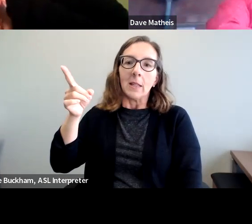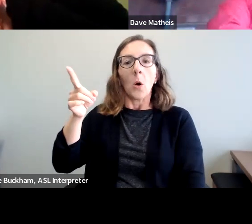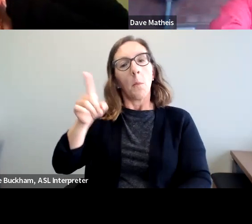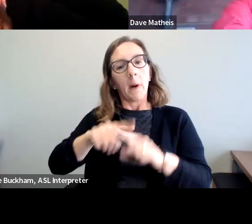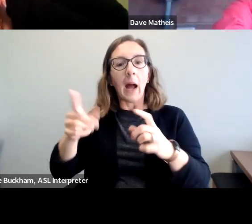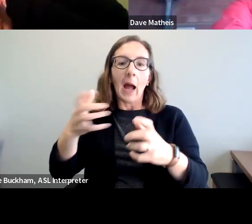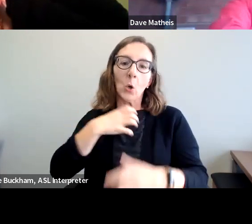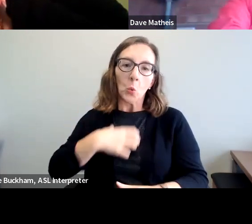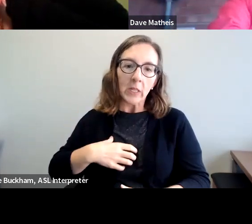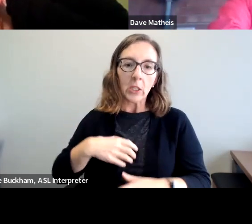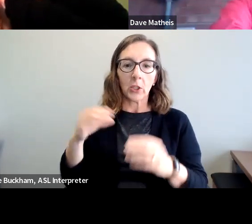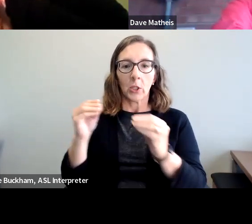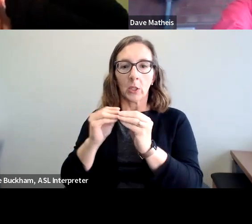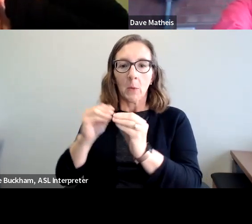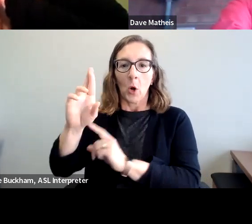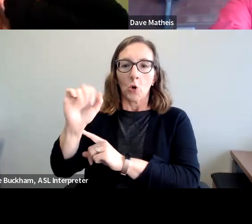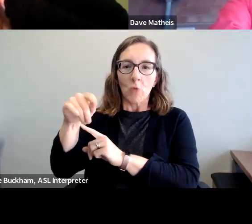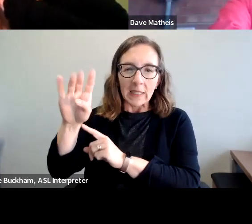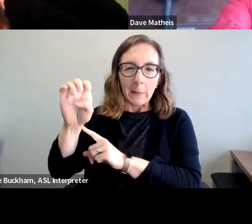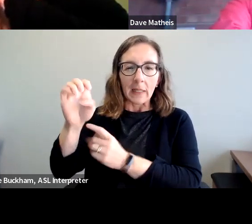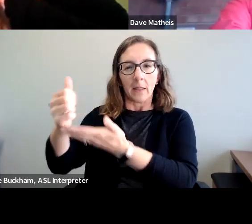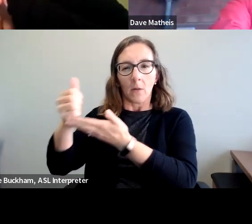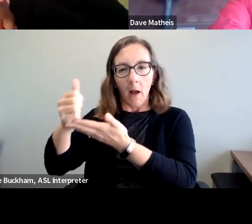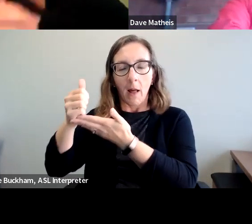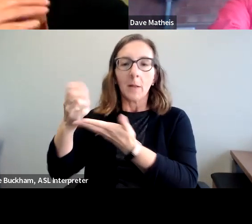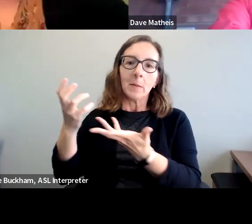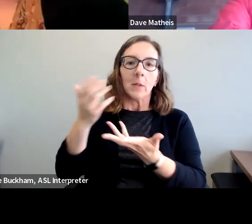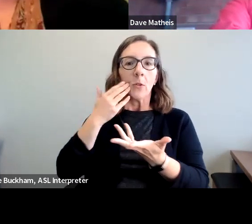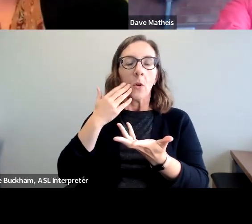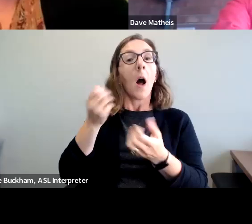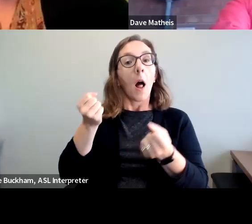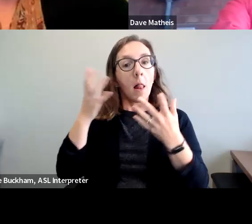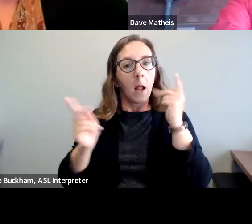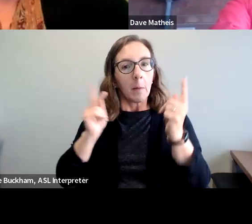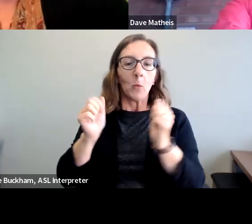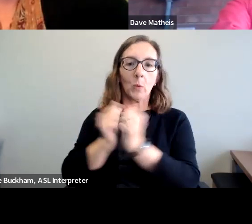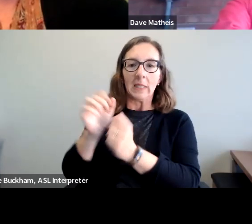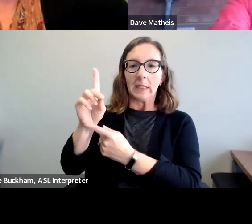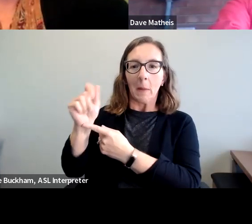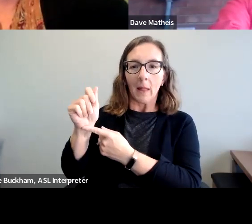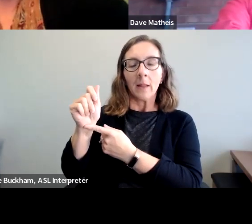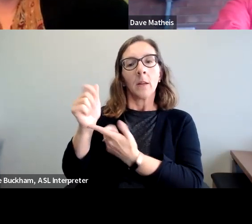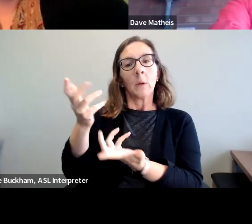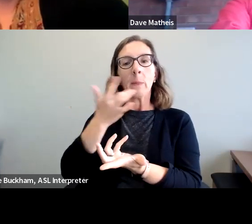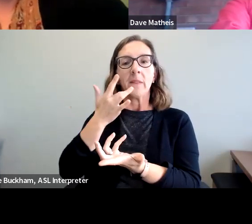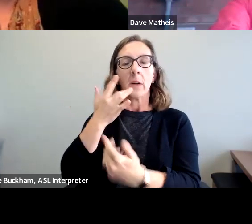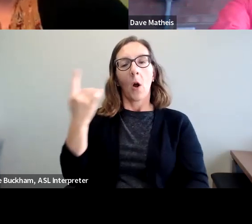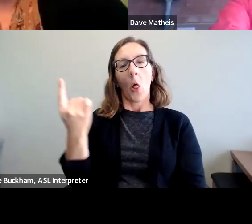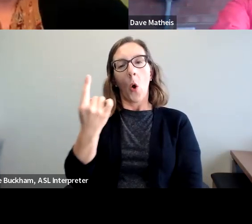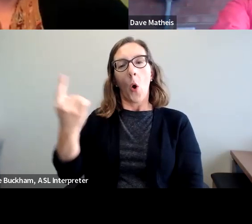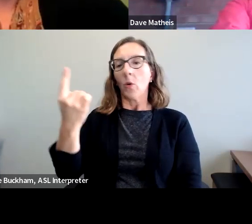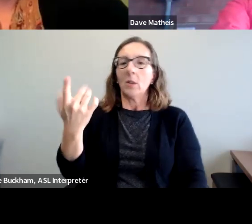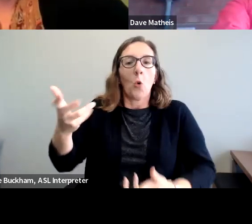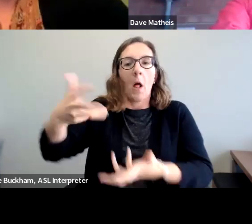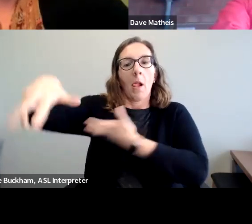other people around Sarah. A lot of people with disabilities would rather be alone and not with other people. They like to